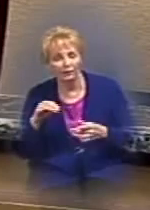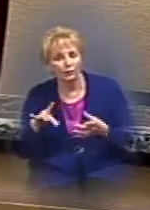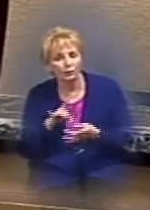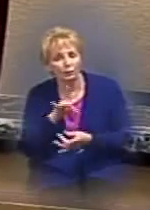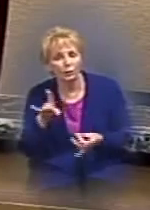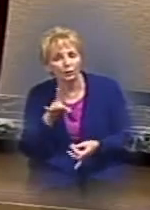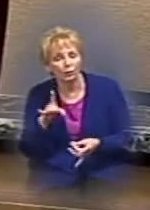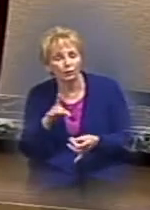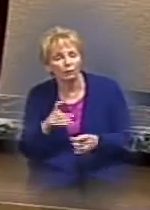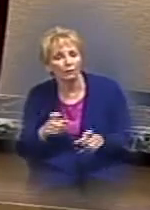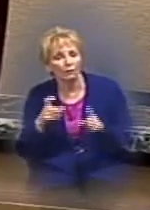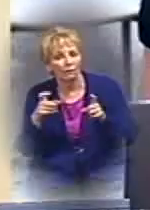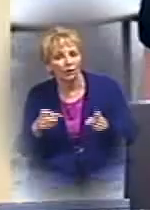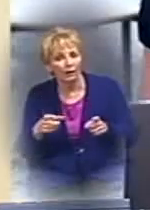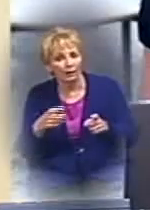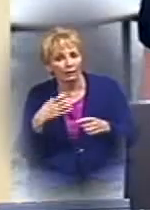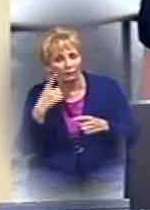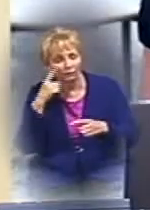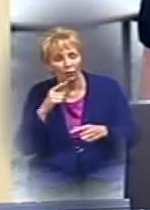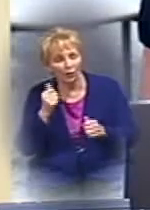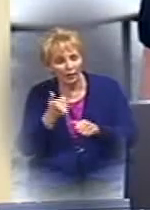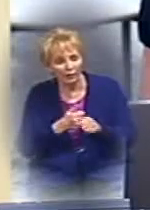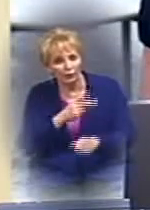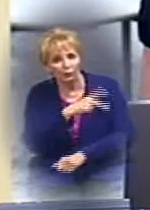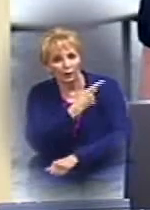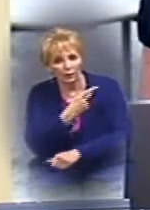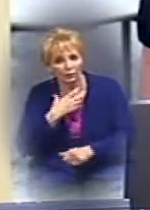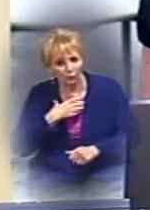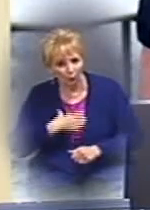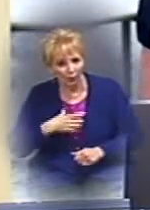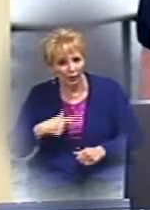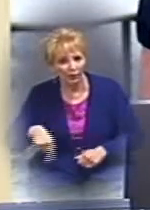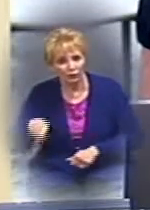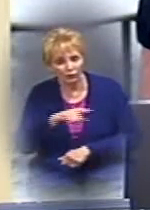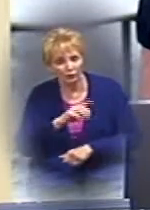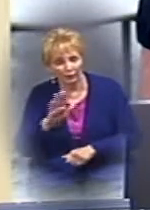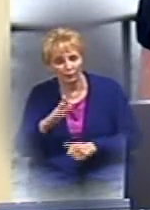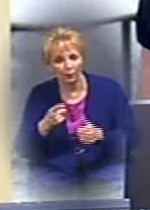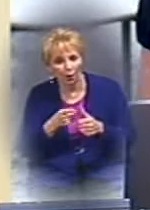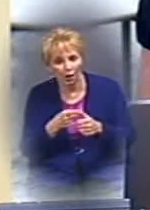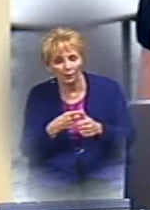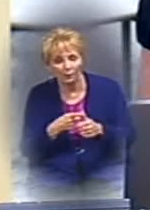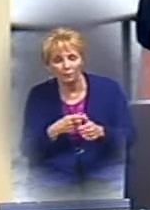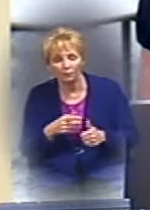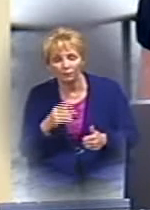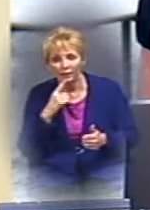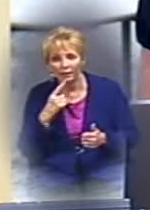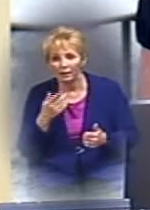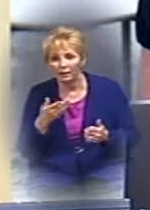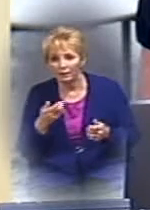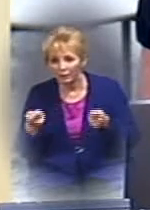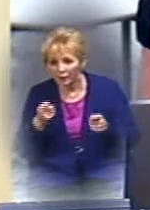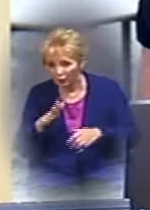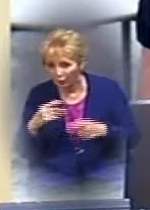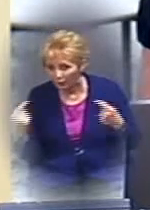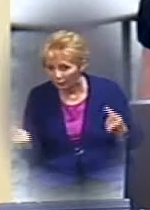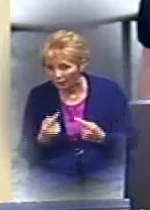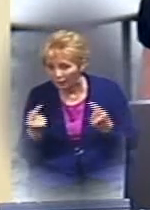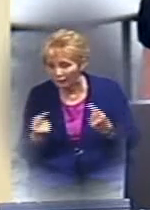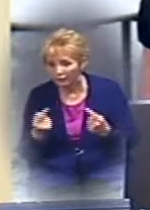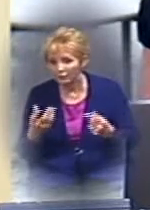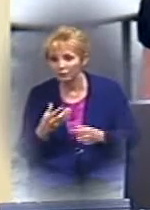and others who make the wishes of each patient and family a priority. And whereas through pain management and symptom